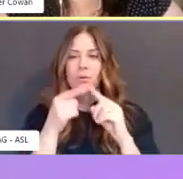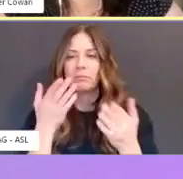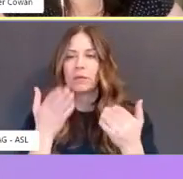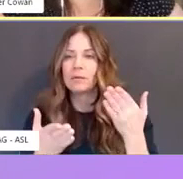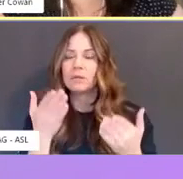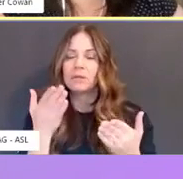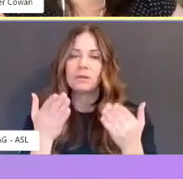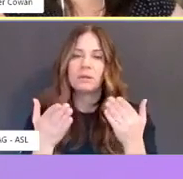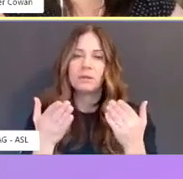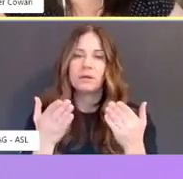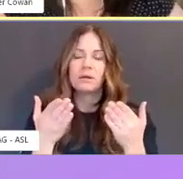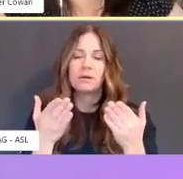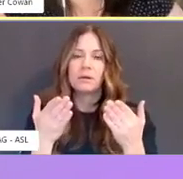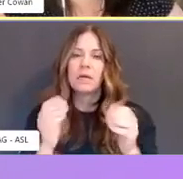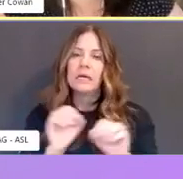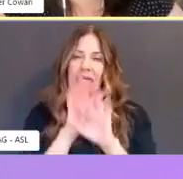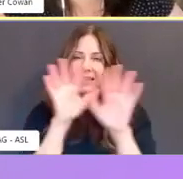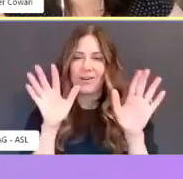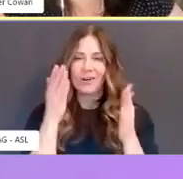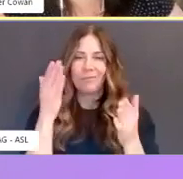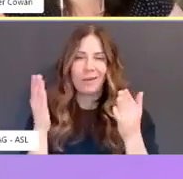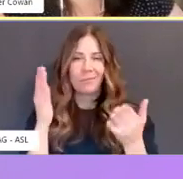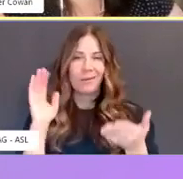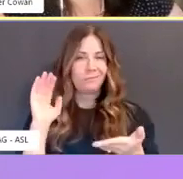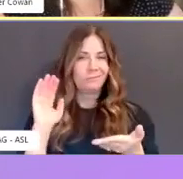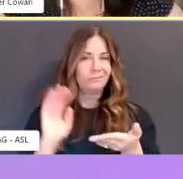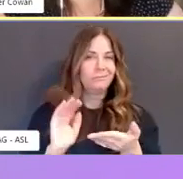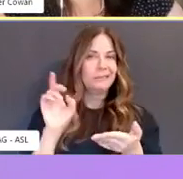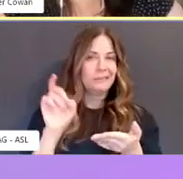be, maybe clarity may be lacking.